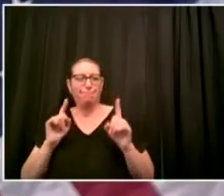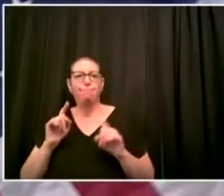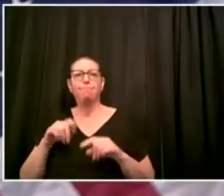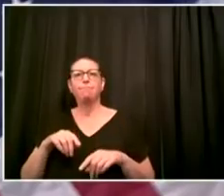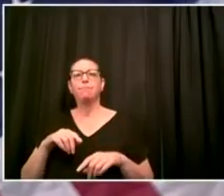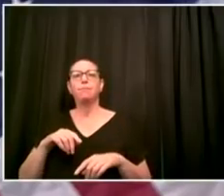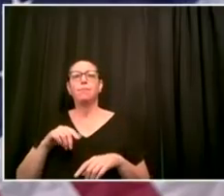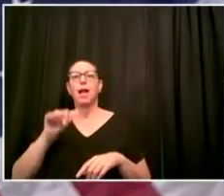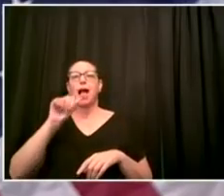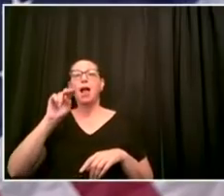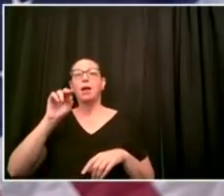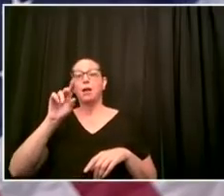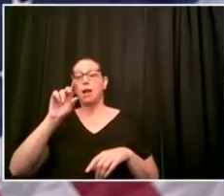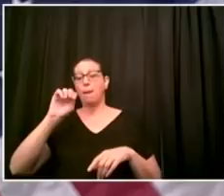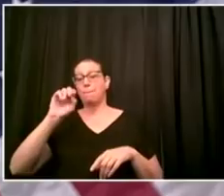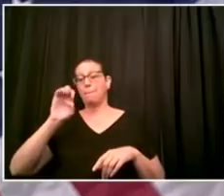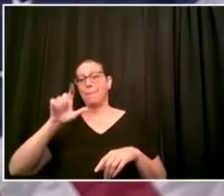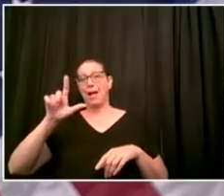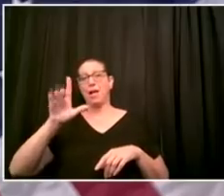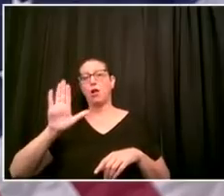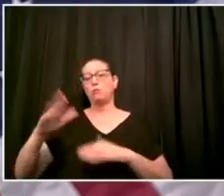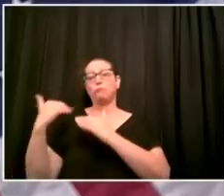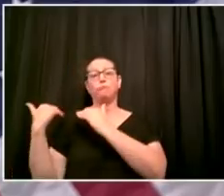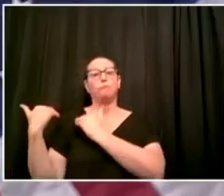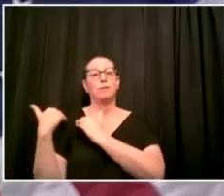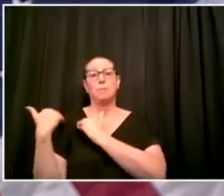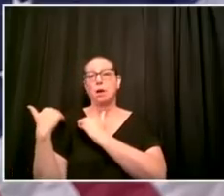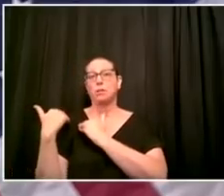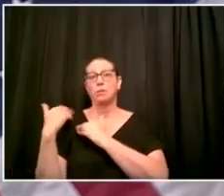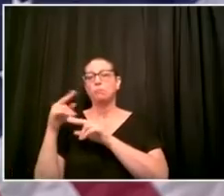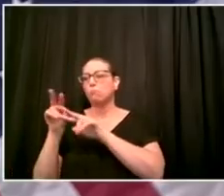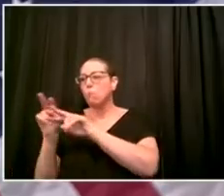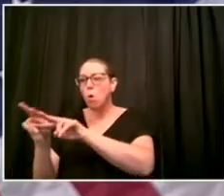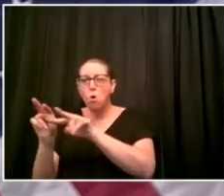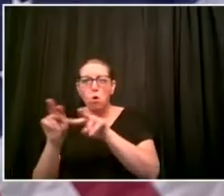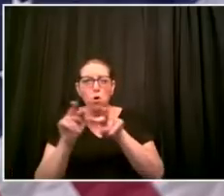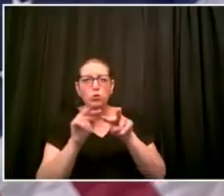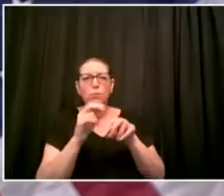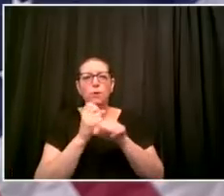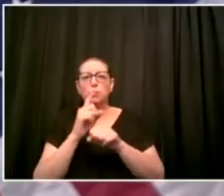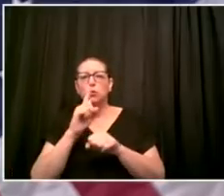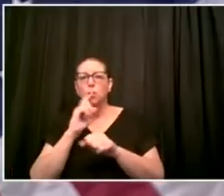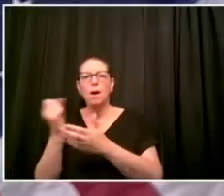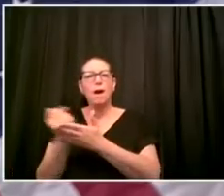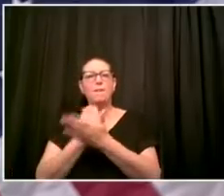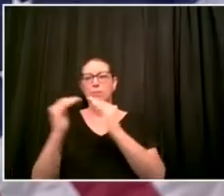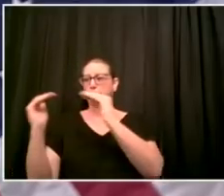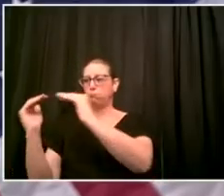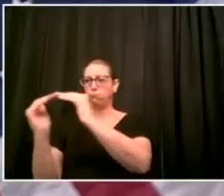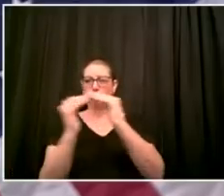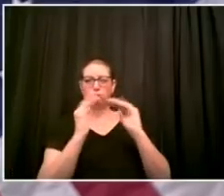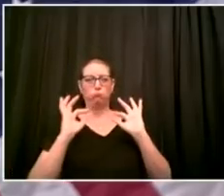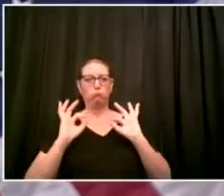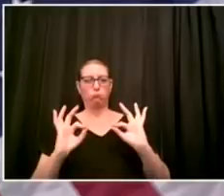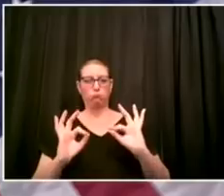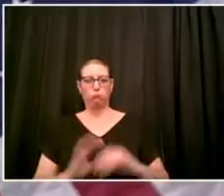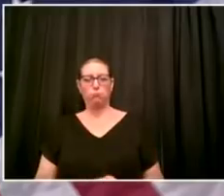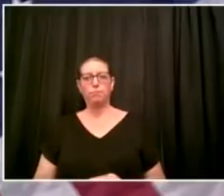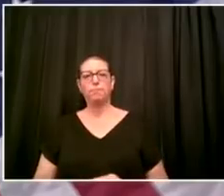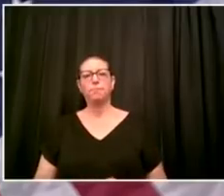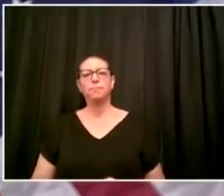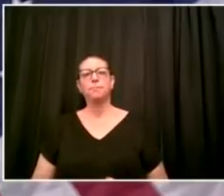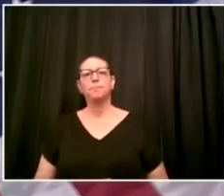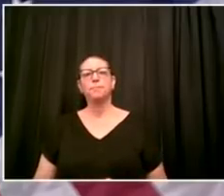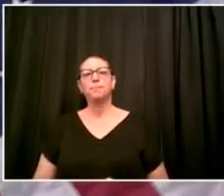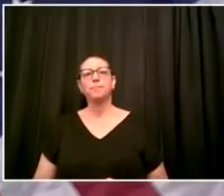two, Gloria from New York 1. Gloria. Thank you. Mr. Mayor, I wanted to follow up on Shant's question because I'm not sure I heard